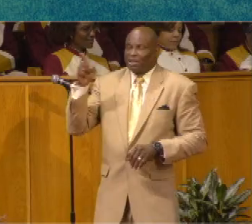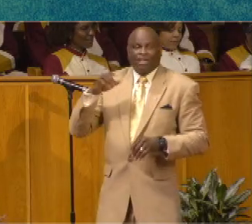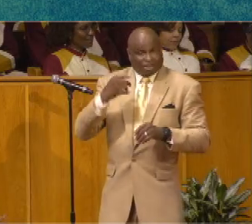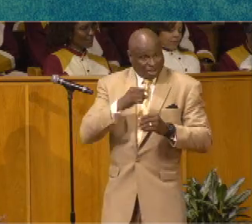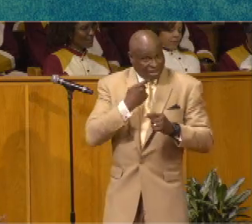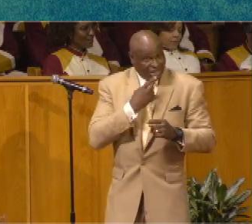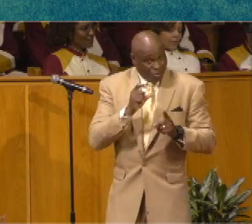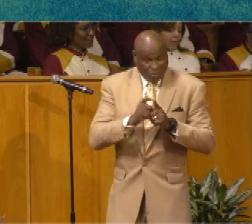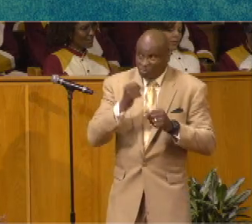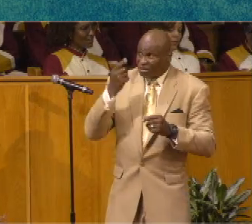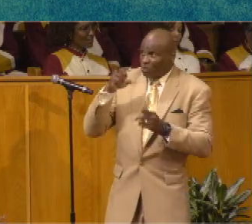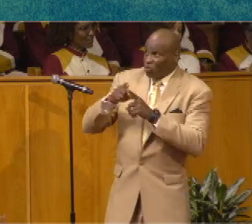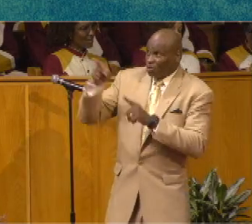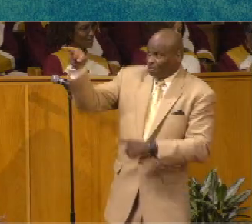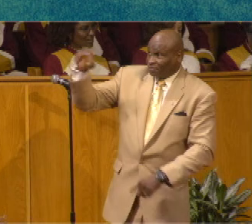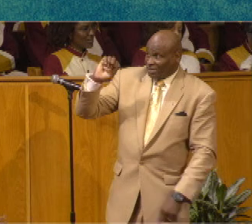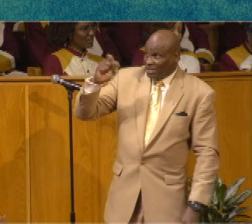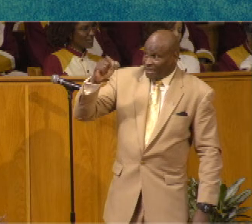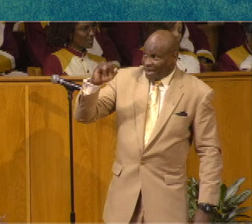church say exigence.